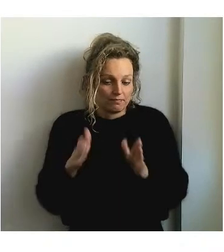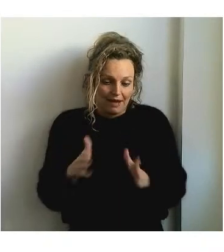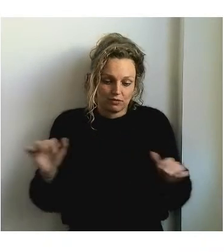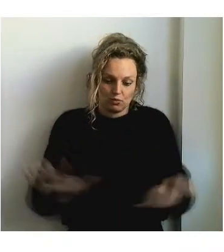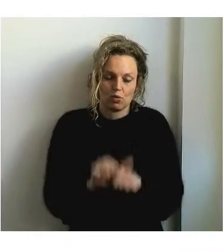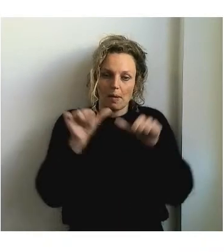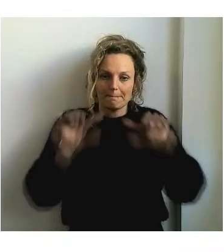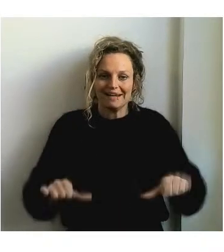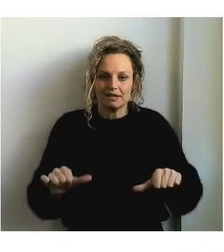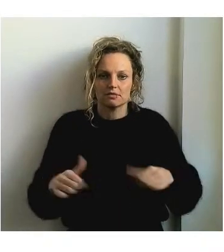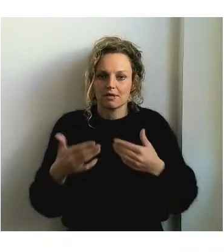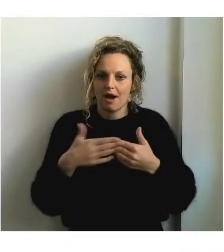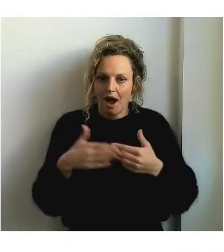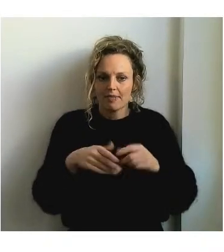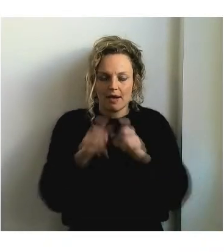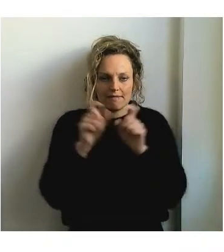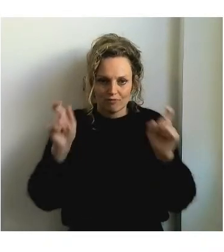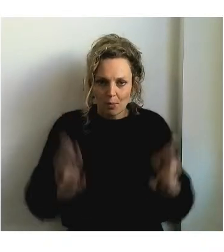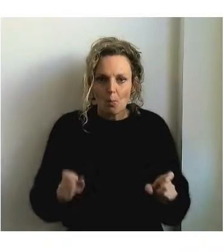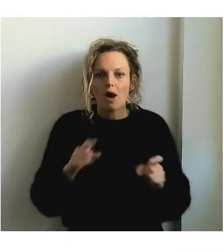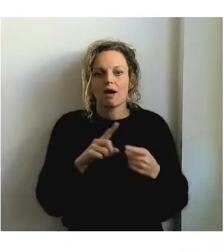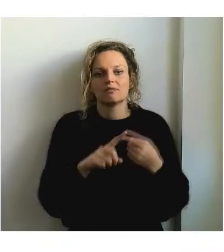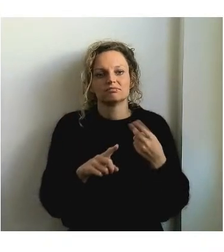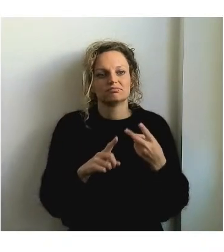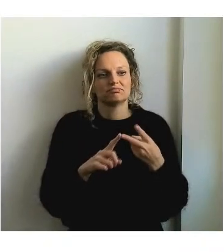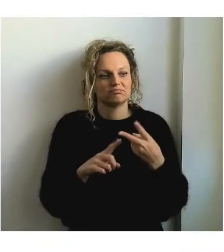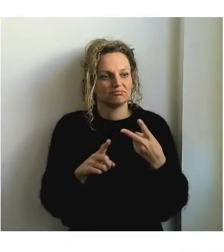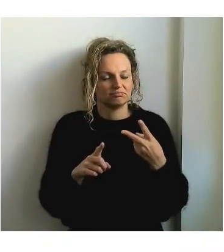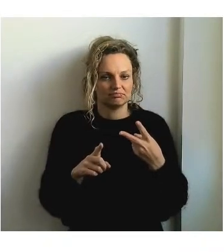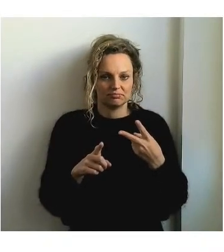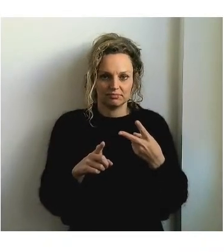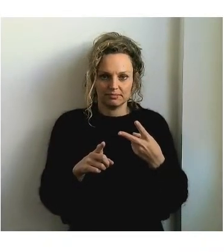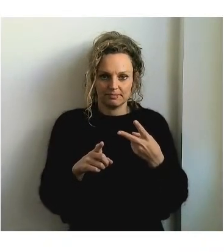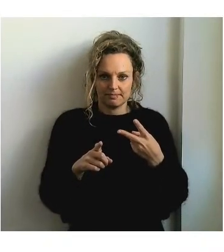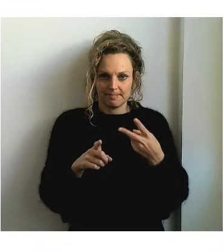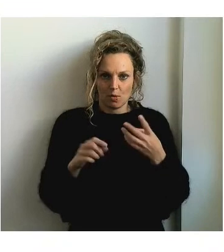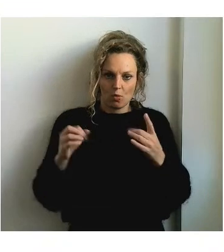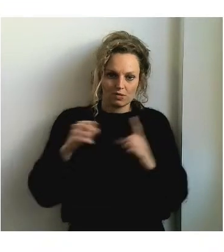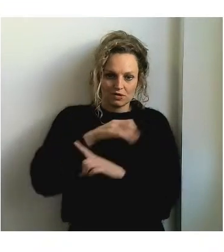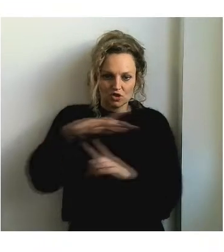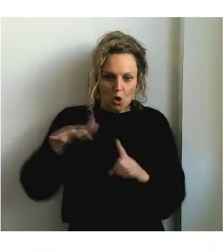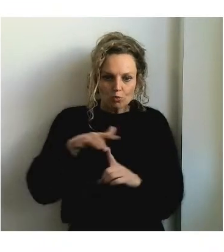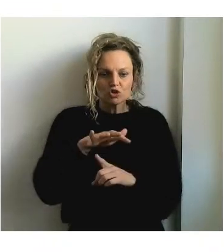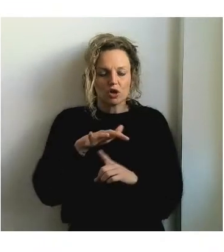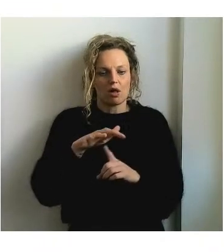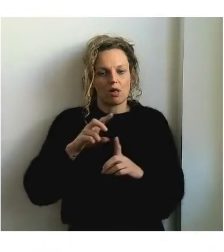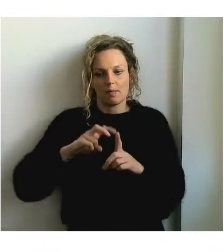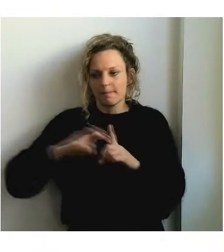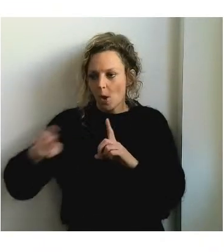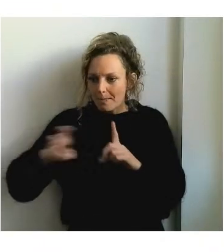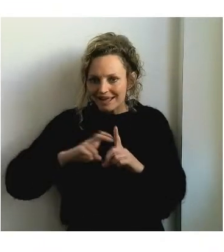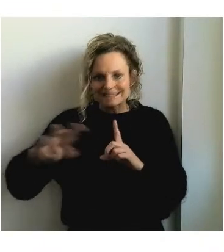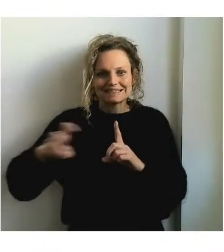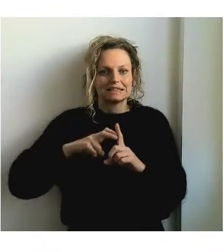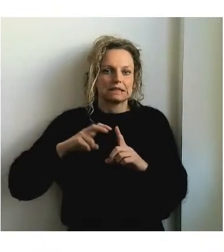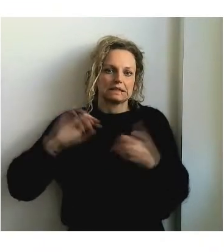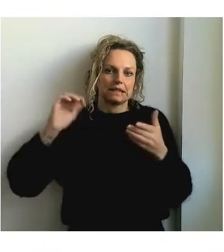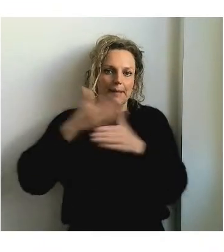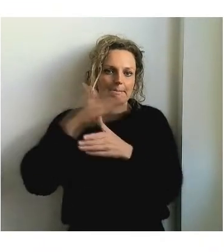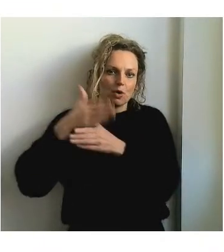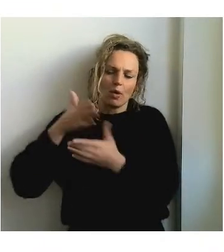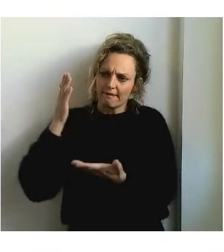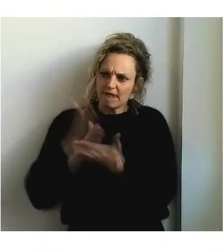like the Workplace Equality Index that Stonewall have, or Social Mobility Employer Index, they're really robust